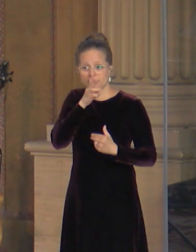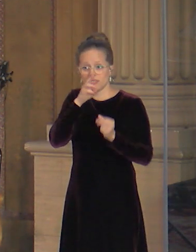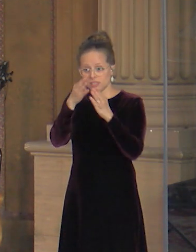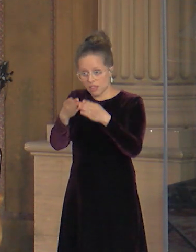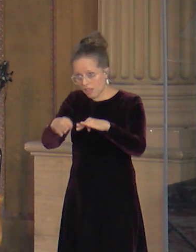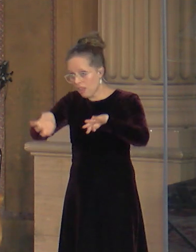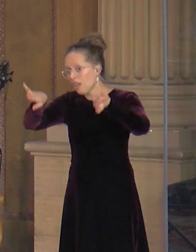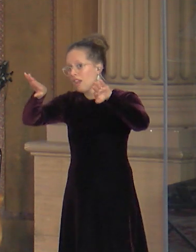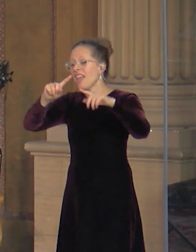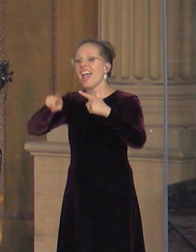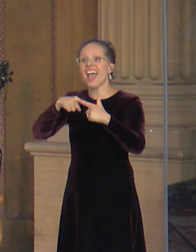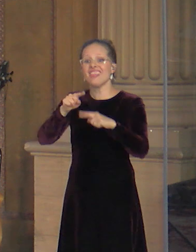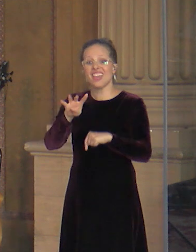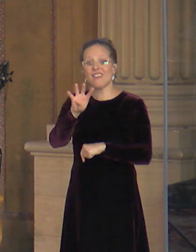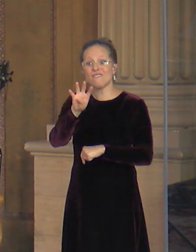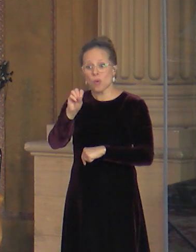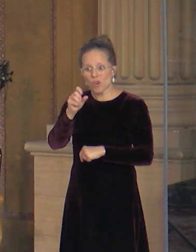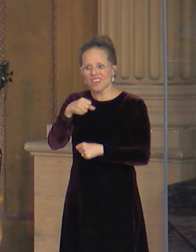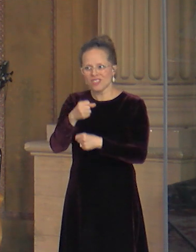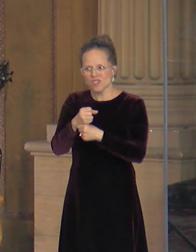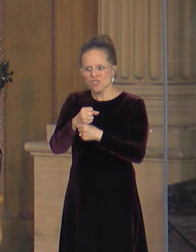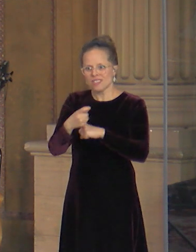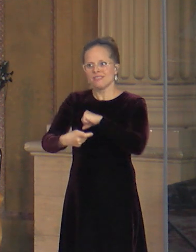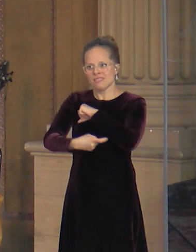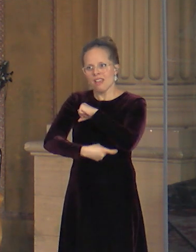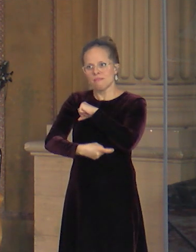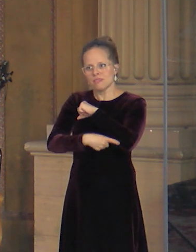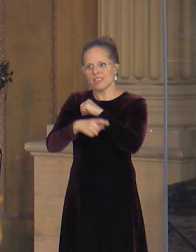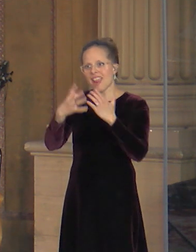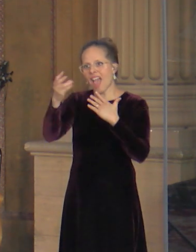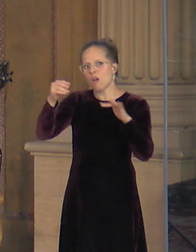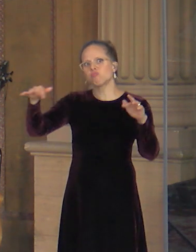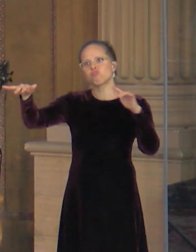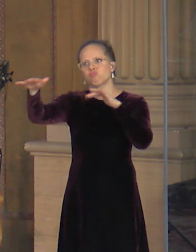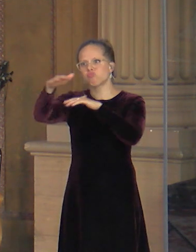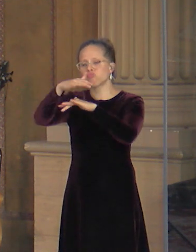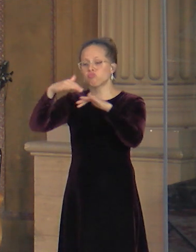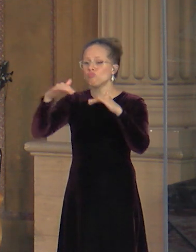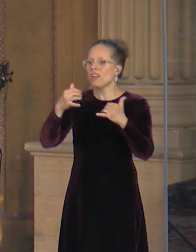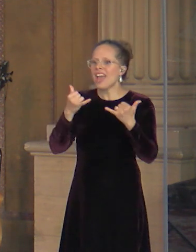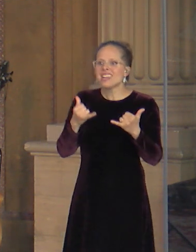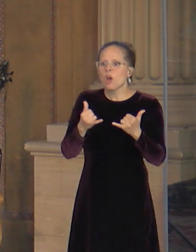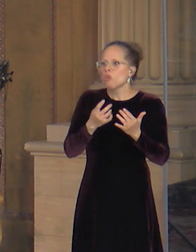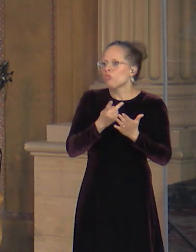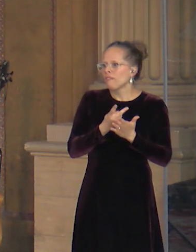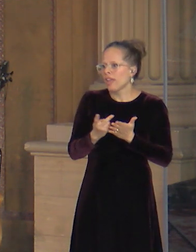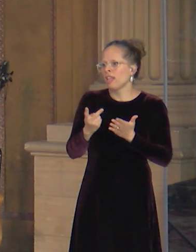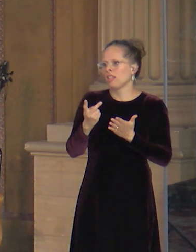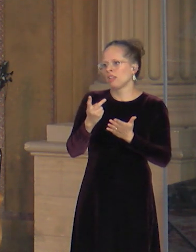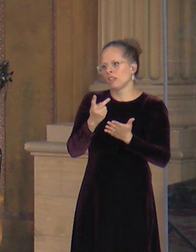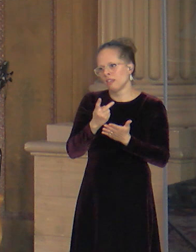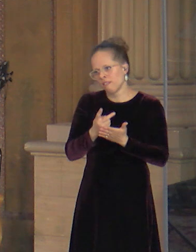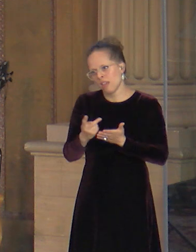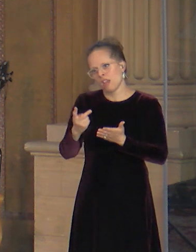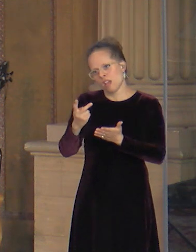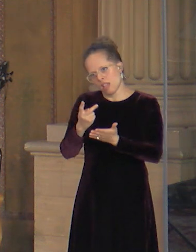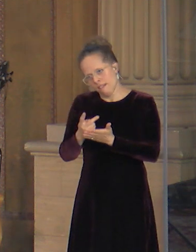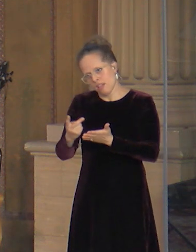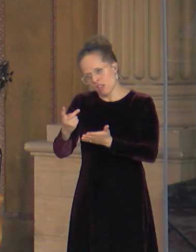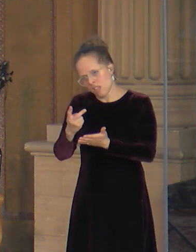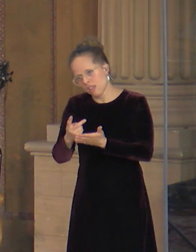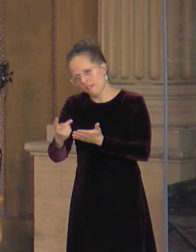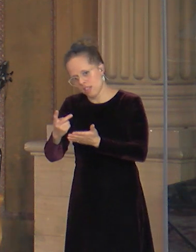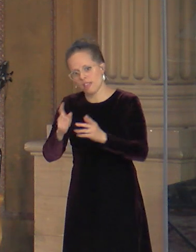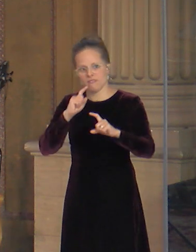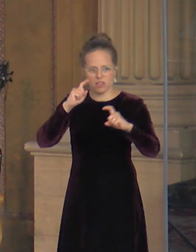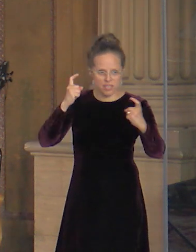being tempted in the wilderness and now in Israel's story they just keep failing the tests they just keep grumbling against God they keep sinning they